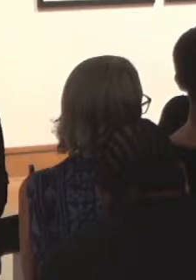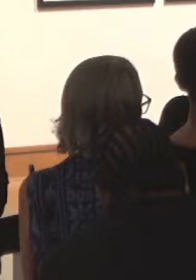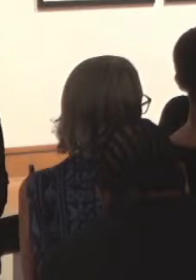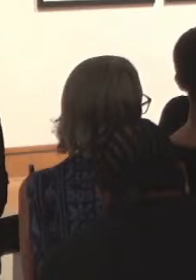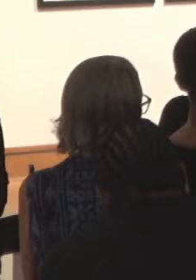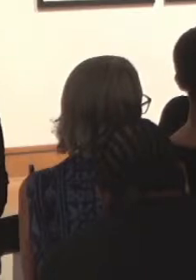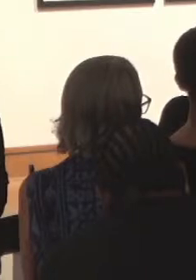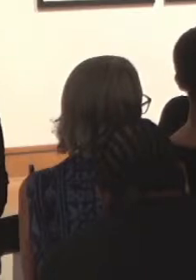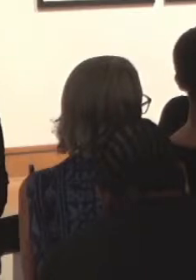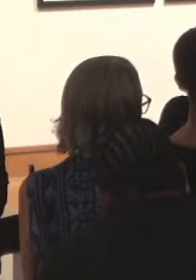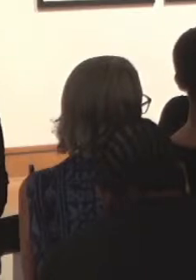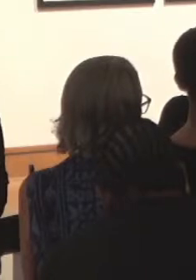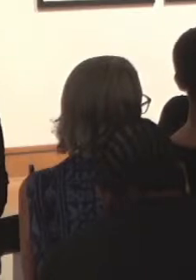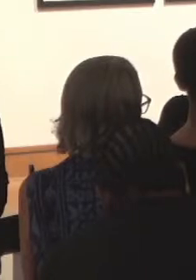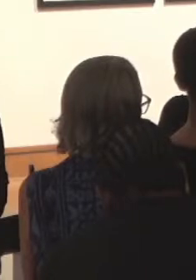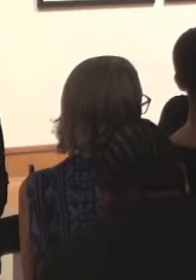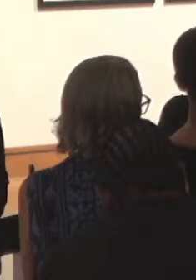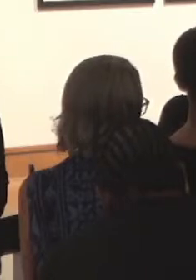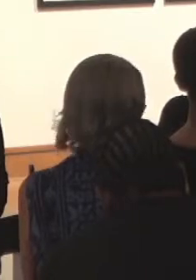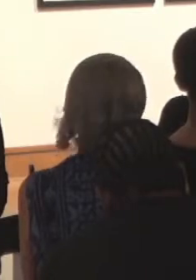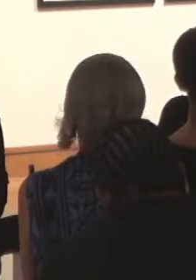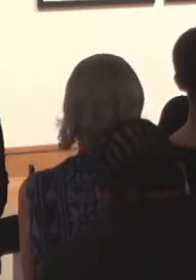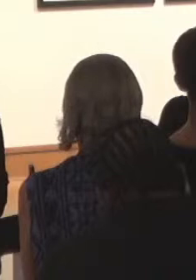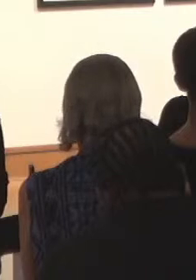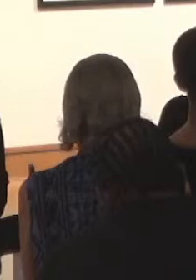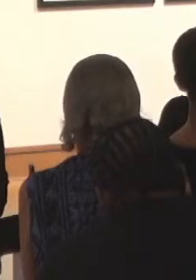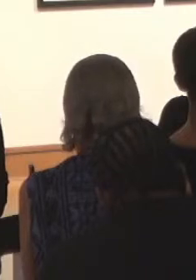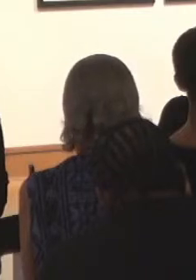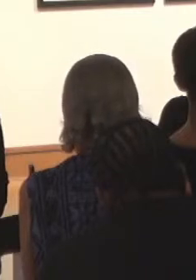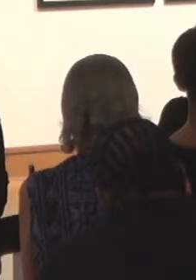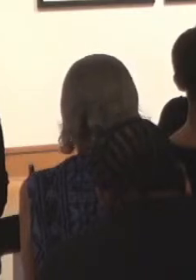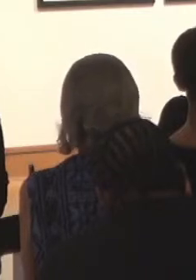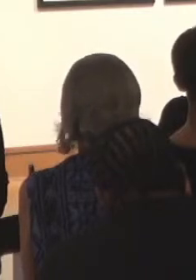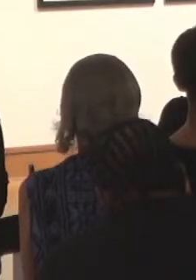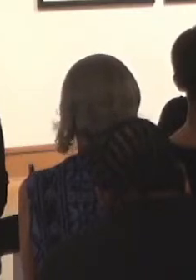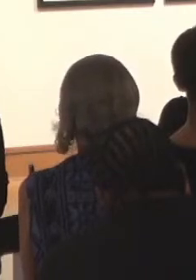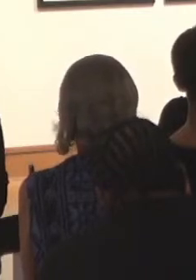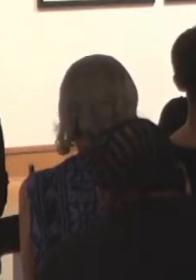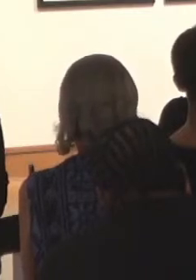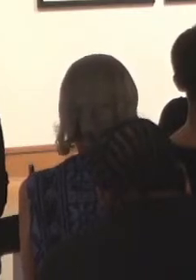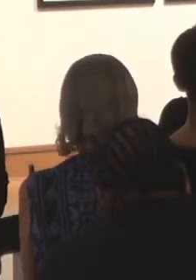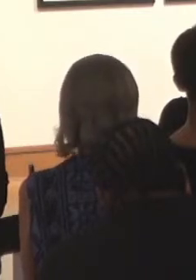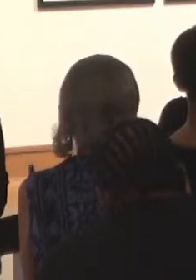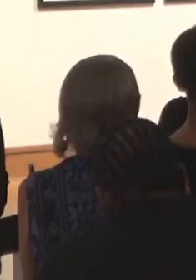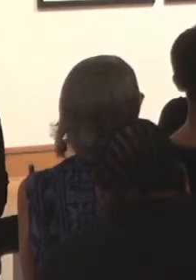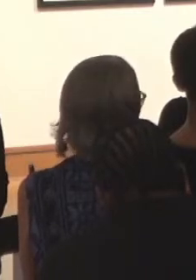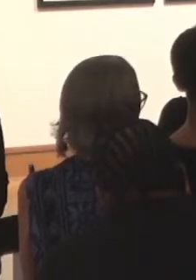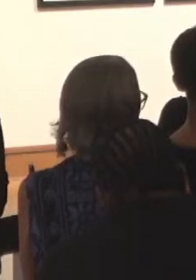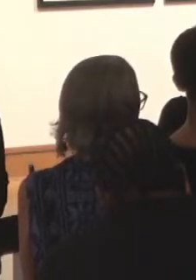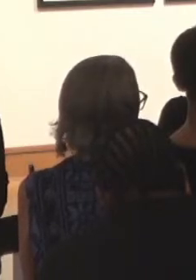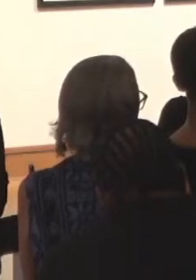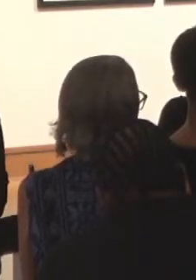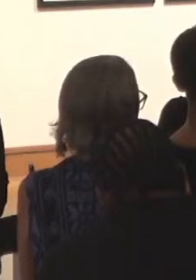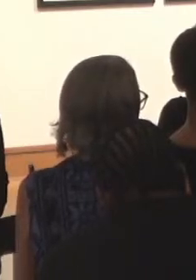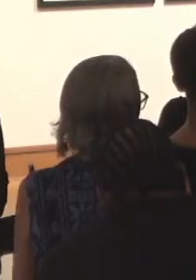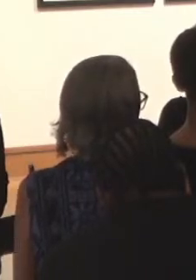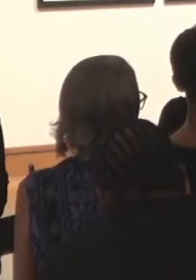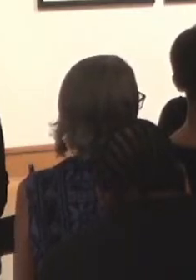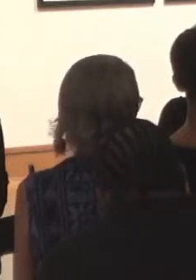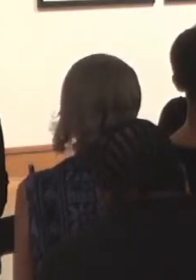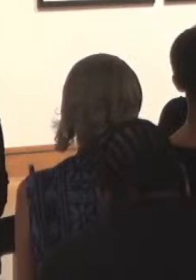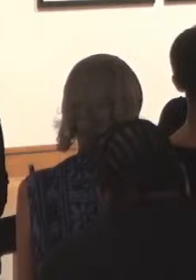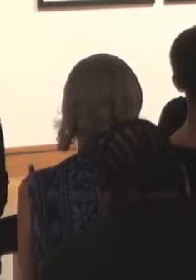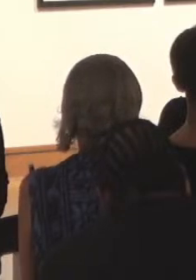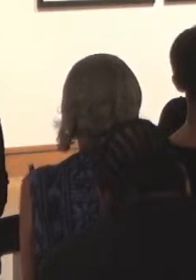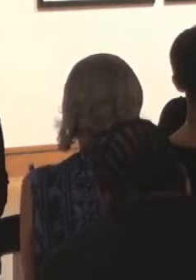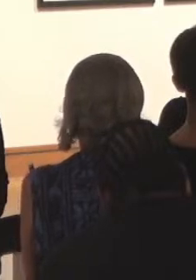between sort of an active performer and a passive viewer, right? That he relies on affect to draw